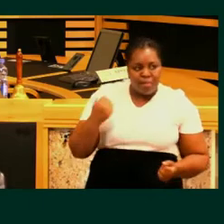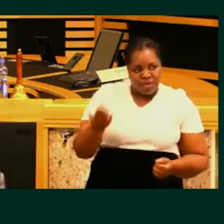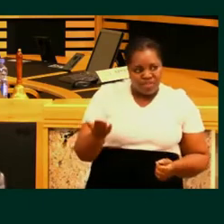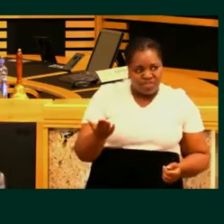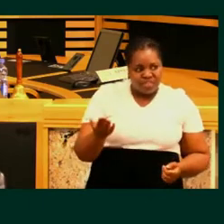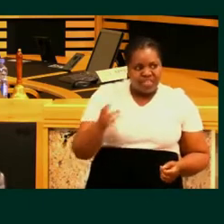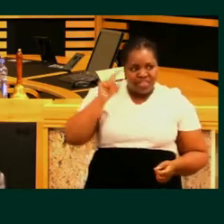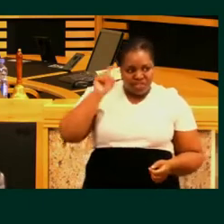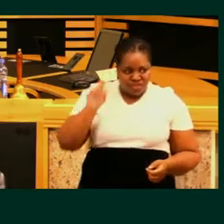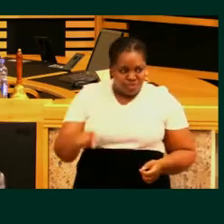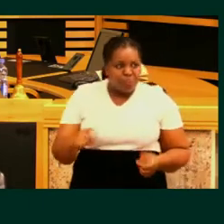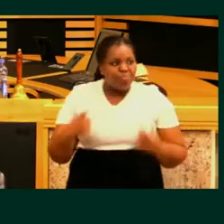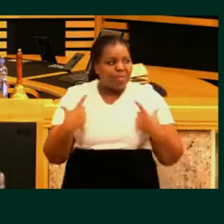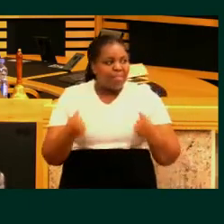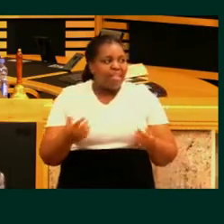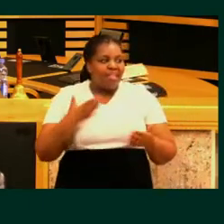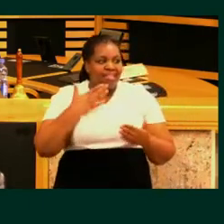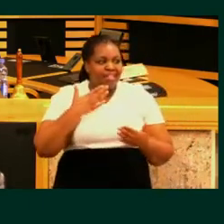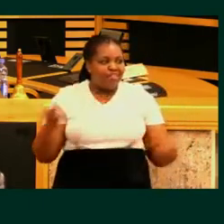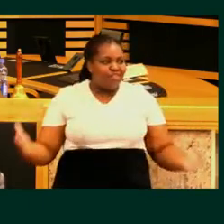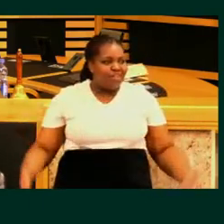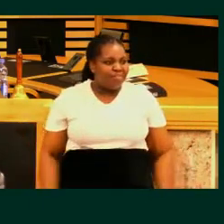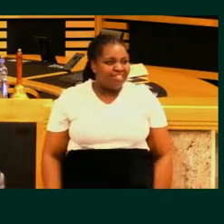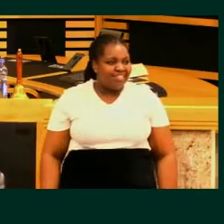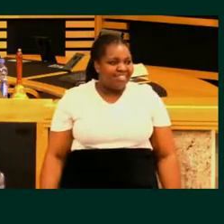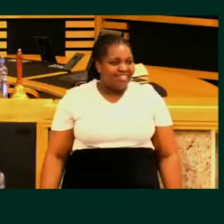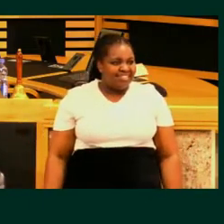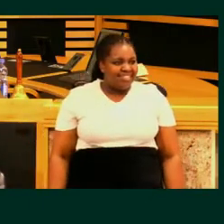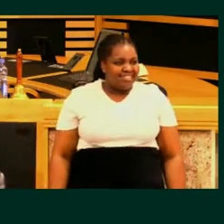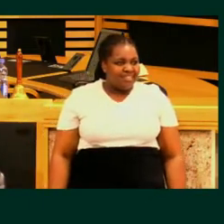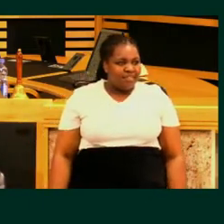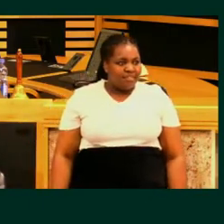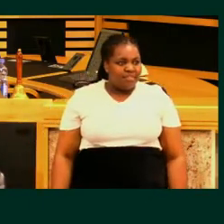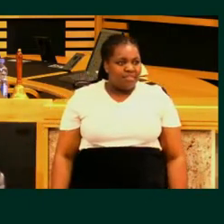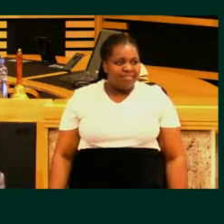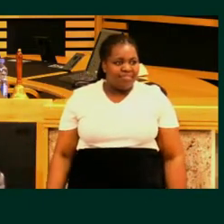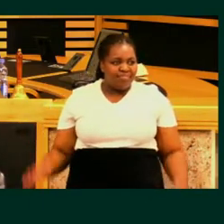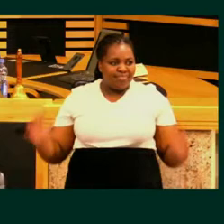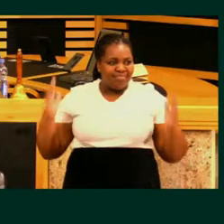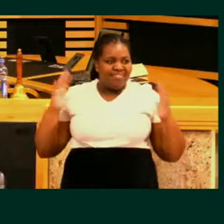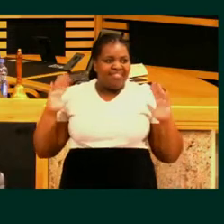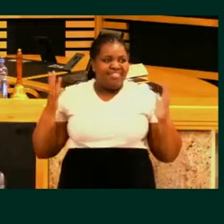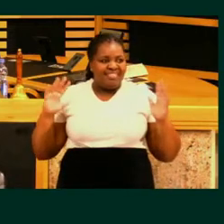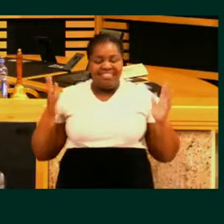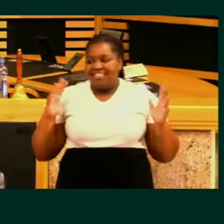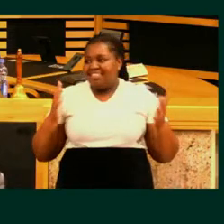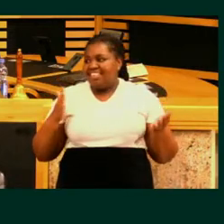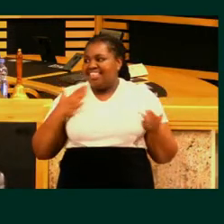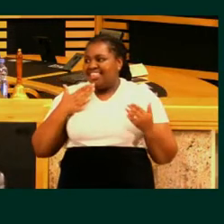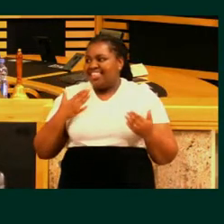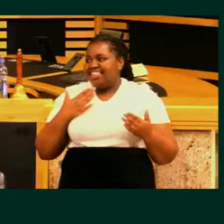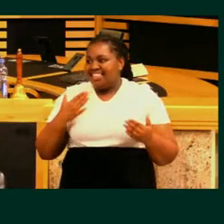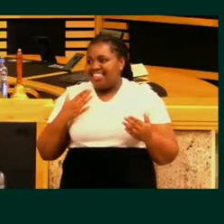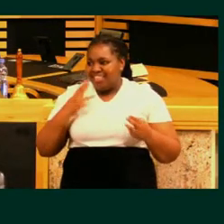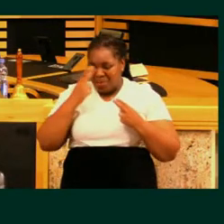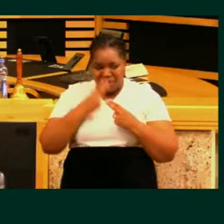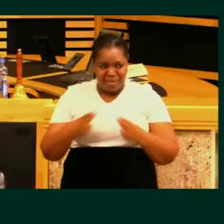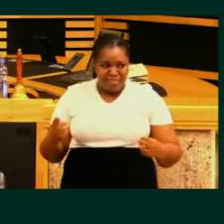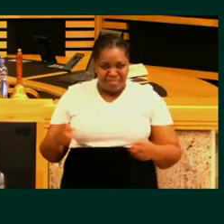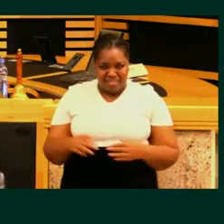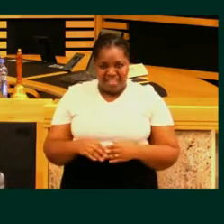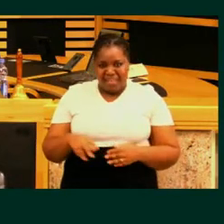motion should be implemented thank you thank you honorable